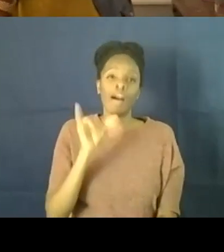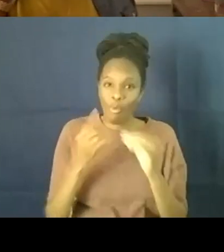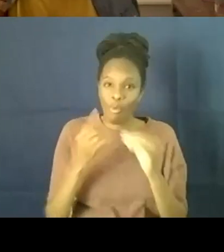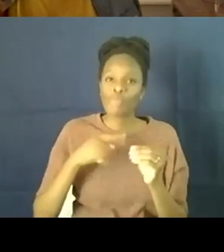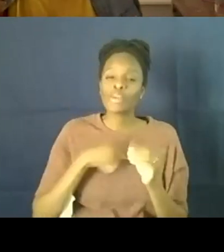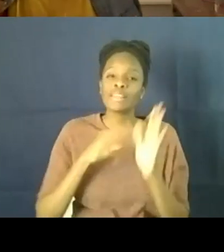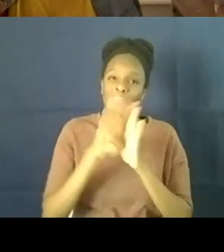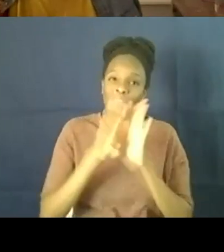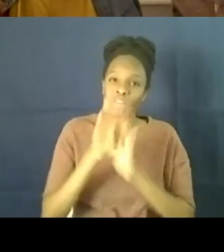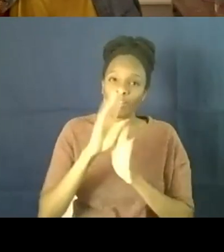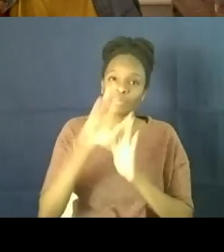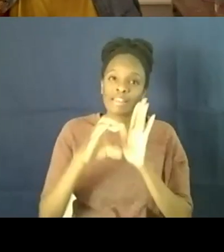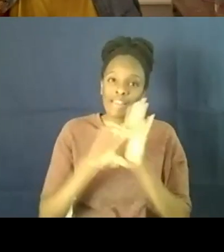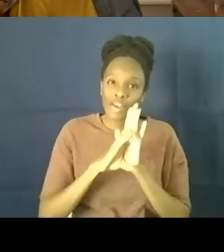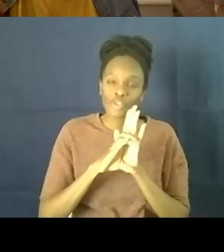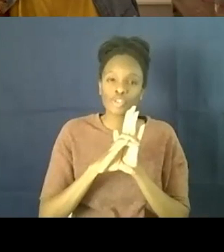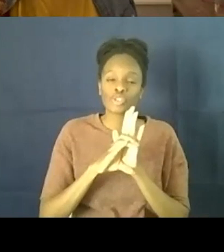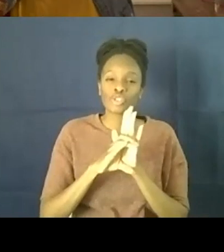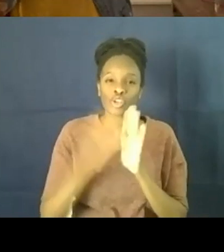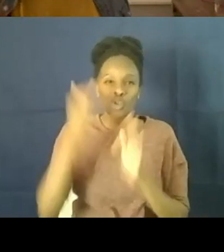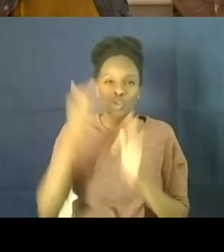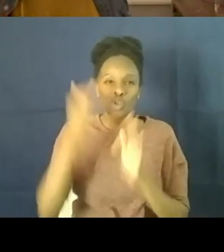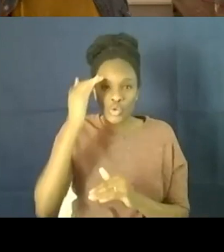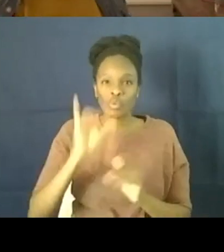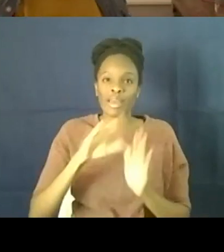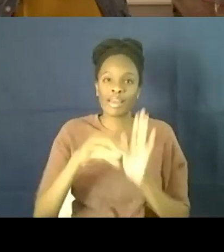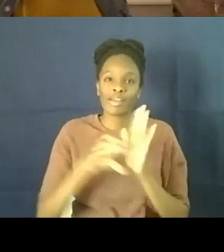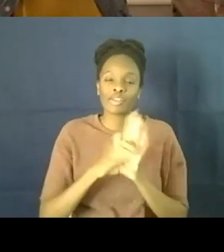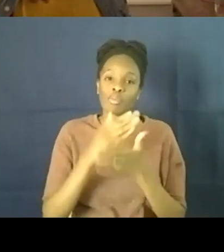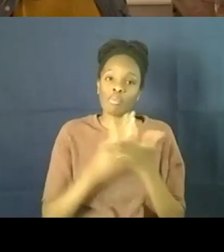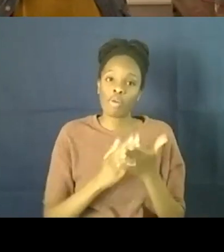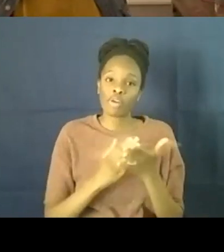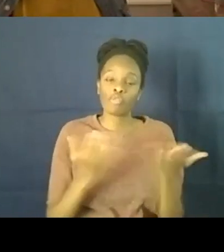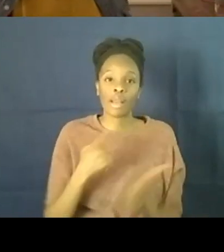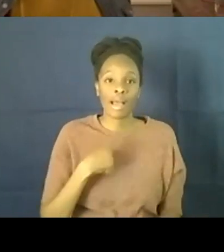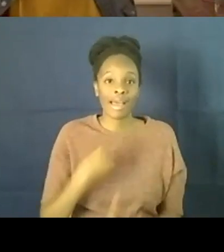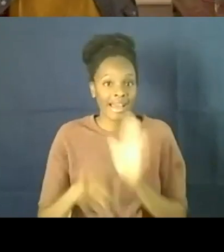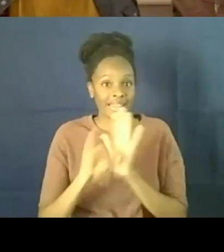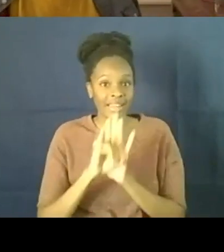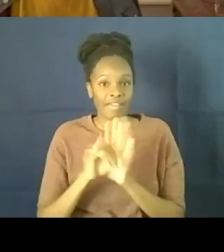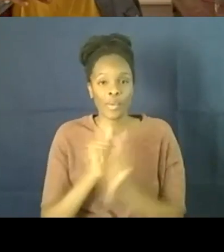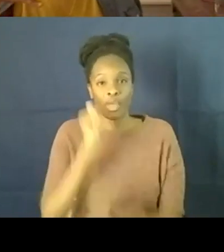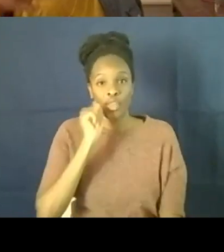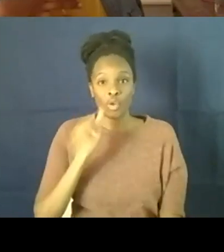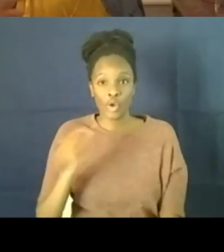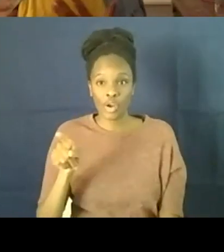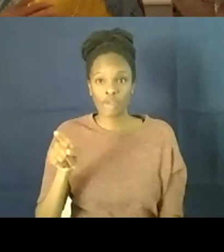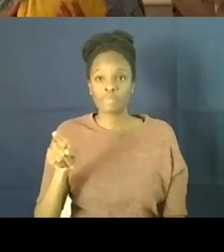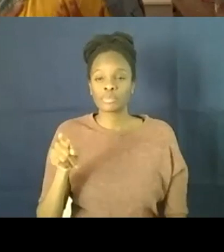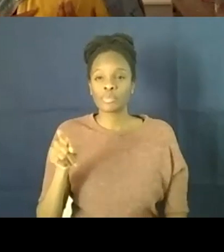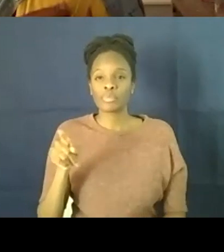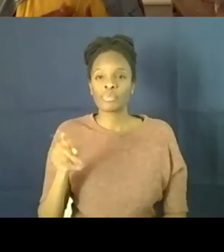her. And I think part of what I identify with her about is sort of